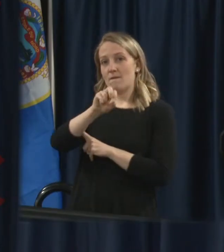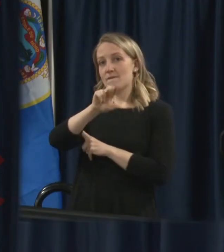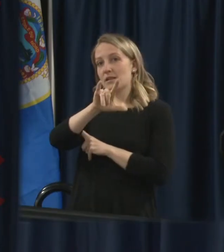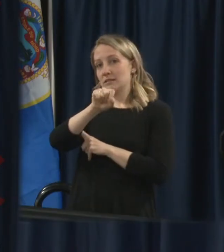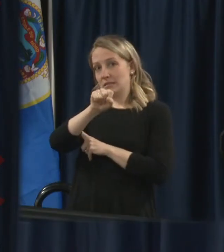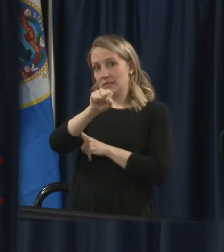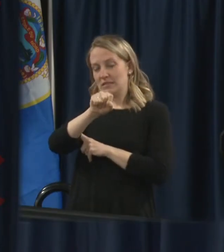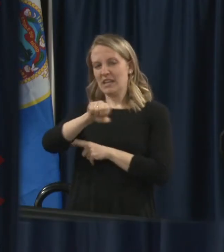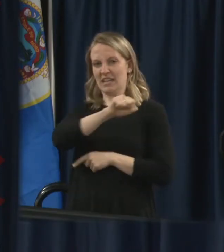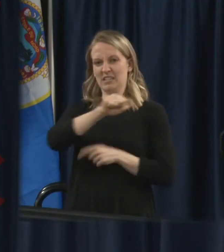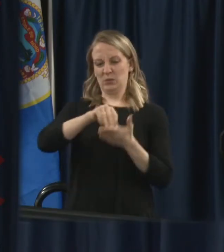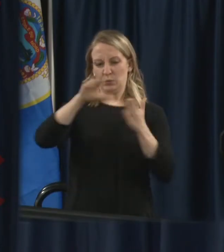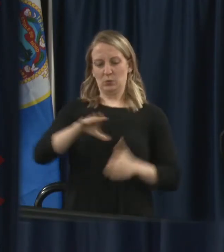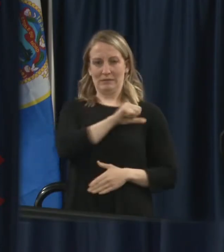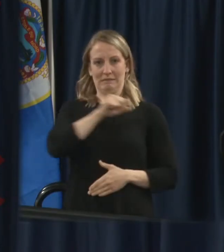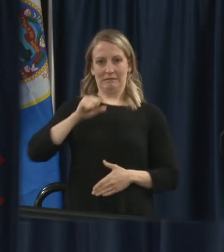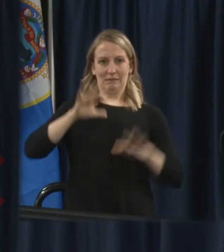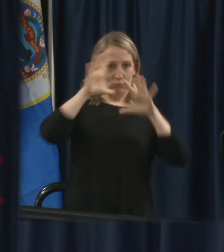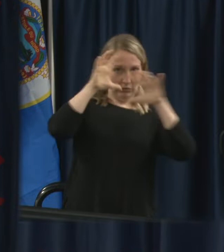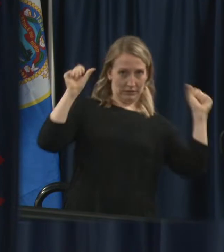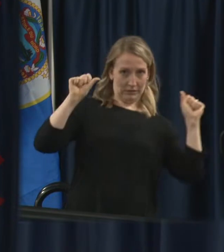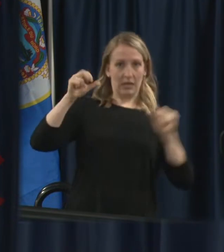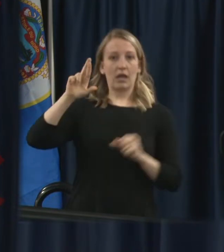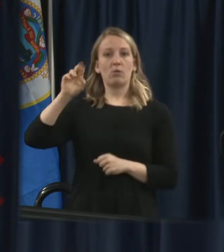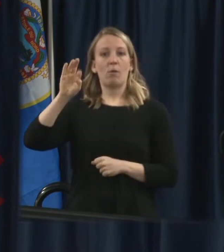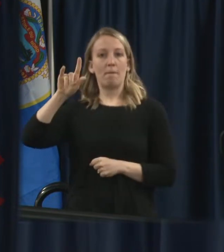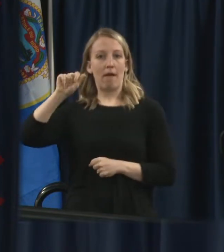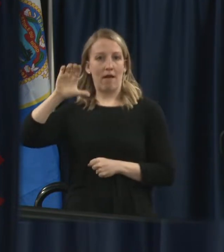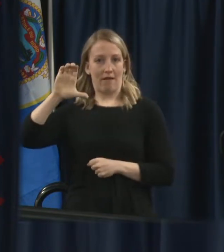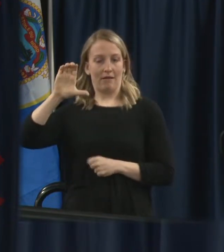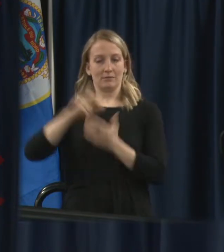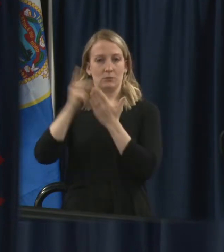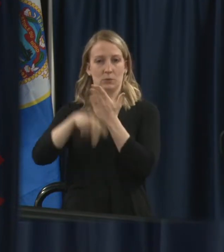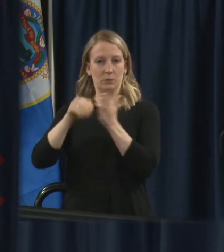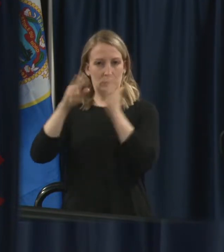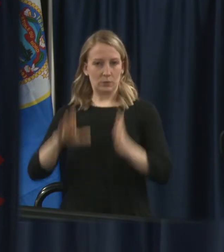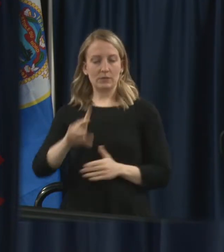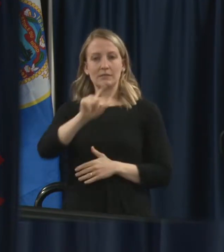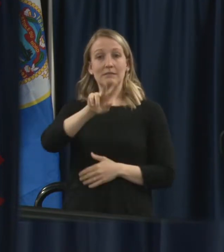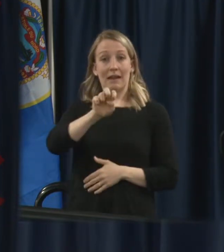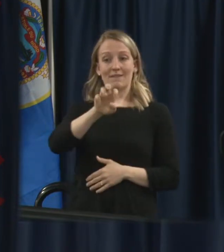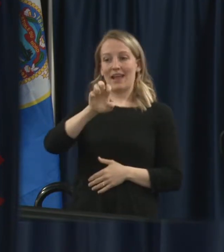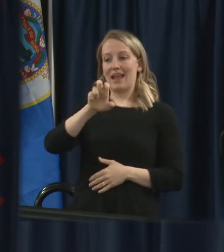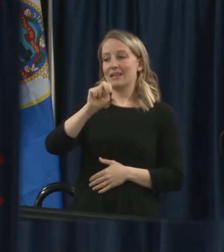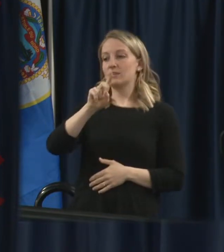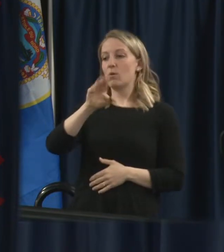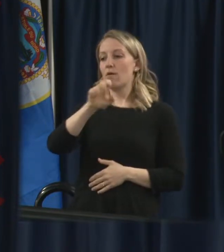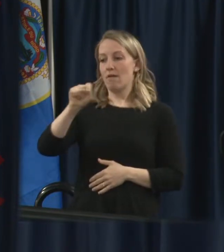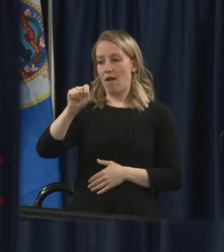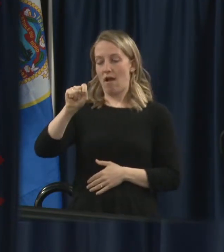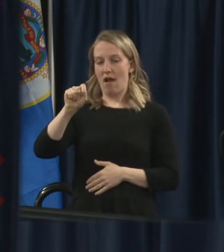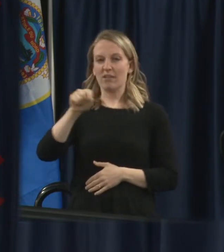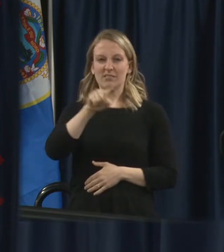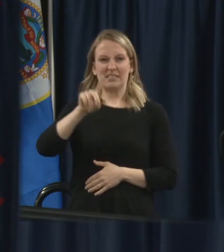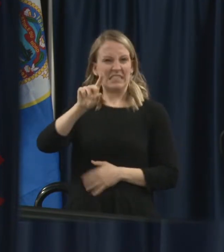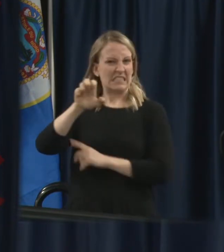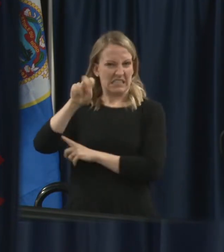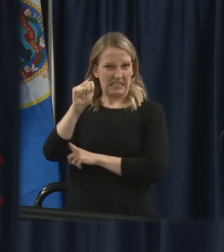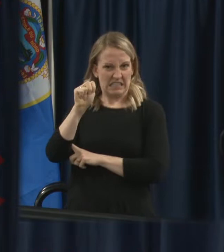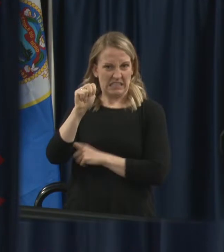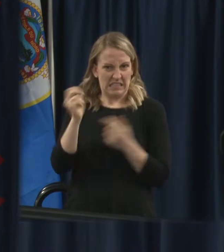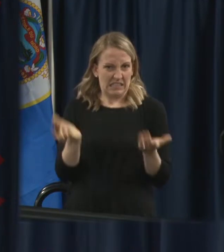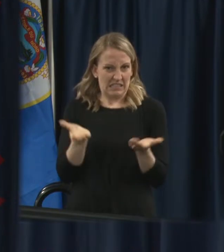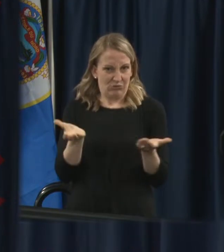Campus Student Senate President and Robotics Program student, Dave Endicott, Dean of Staples Campus and Career and Technical Education Programs